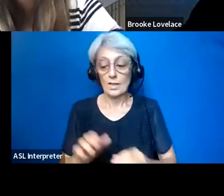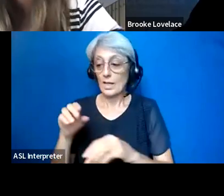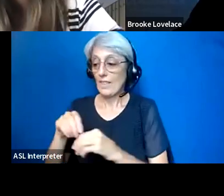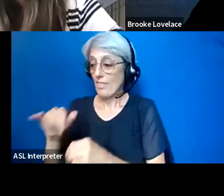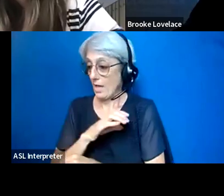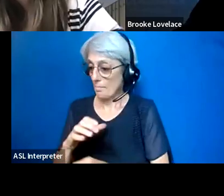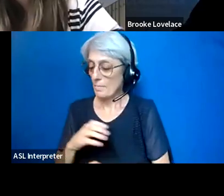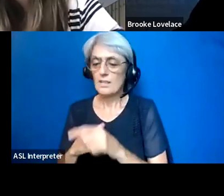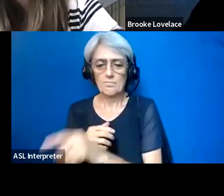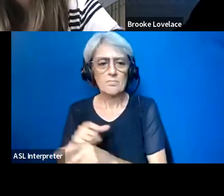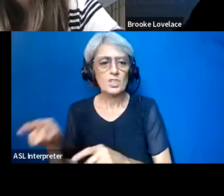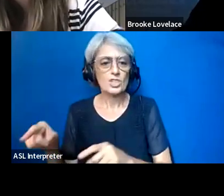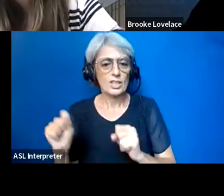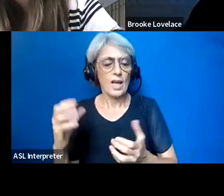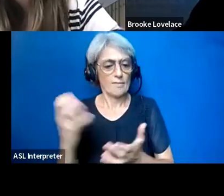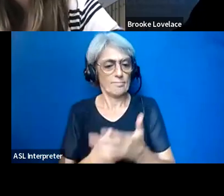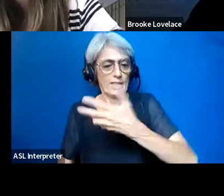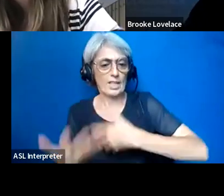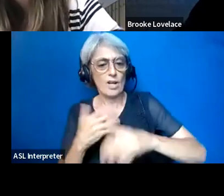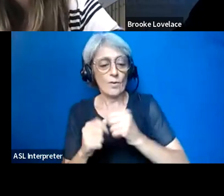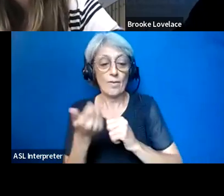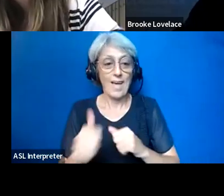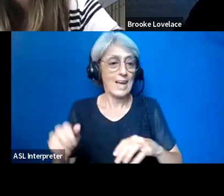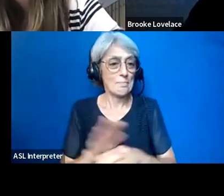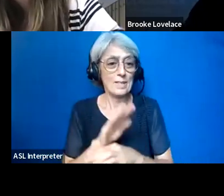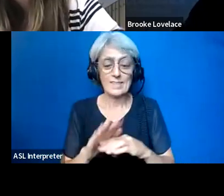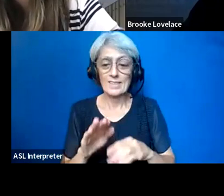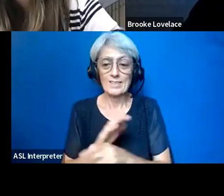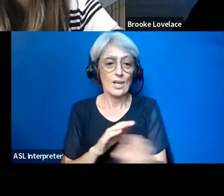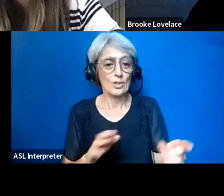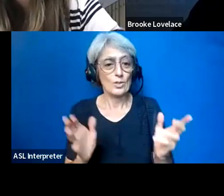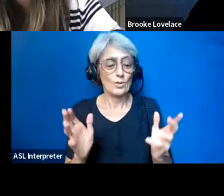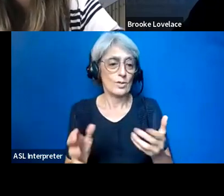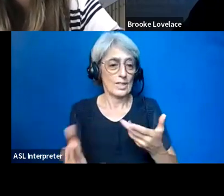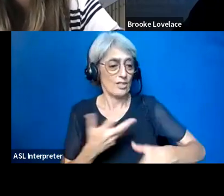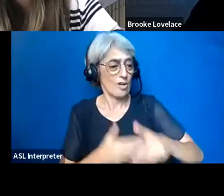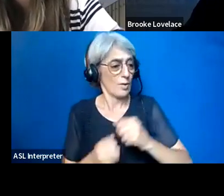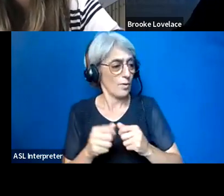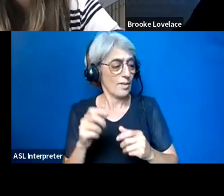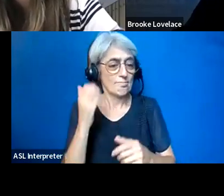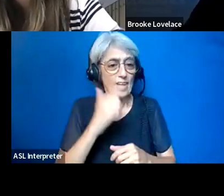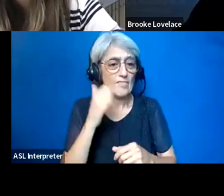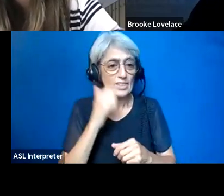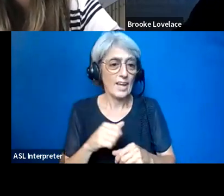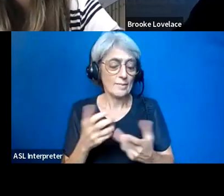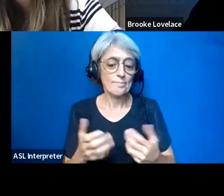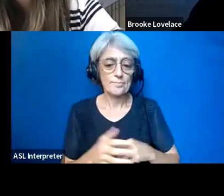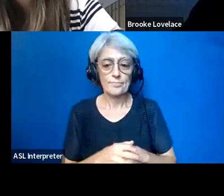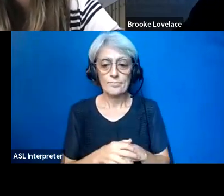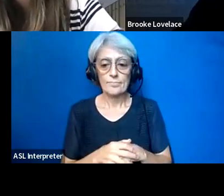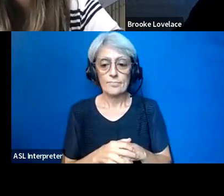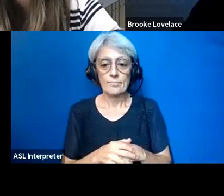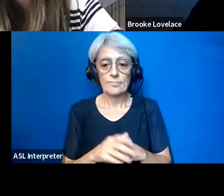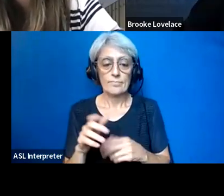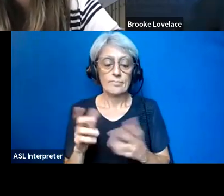really has a good opportunity to interact with almost any business that you're interacting with in your community on a daily basis. The laws that